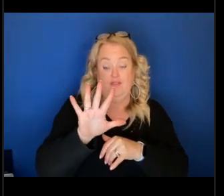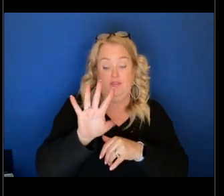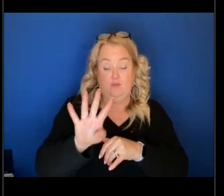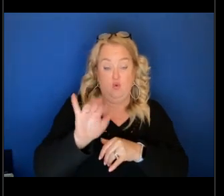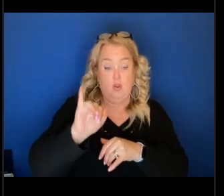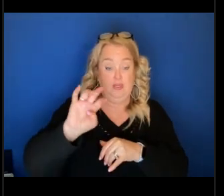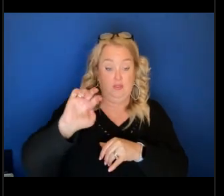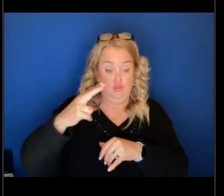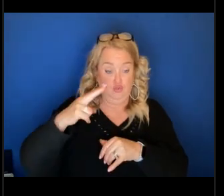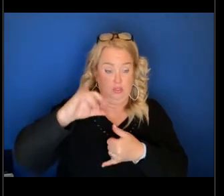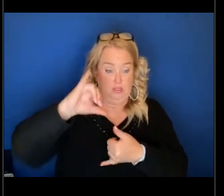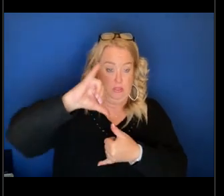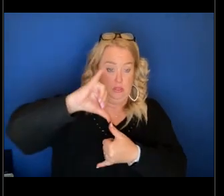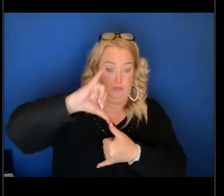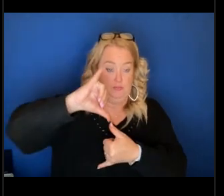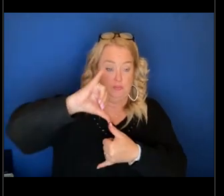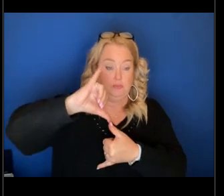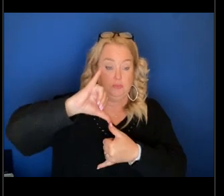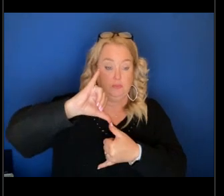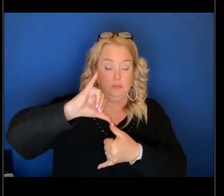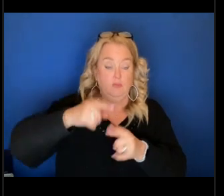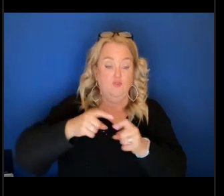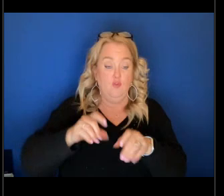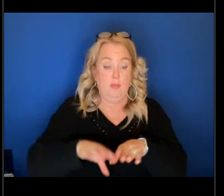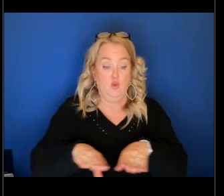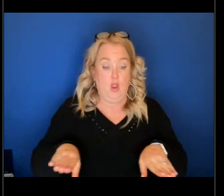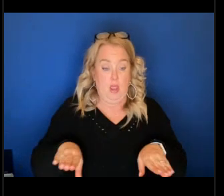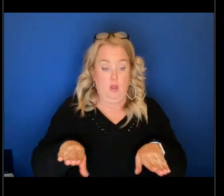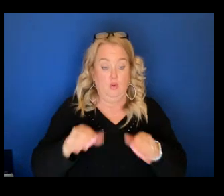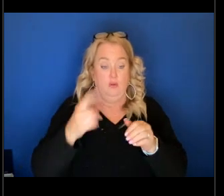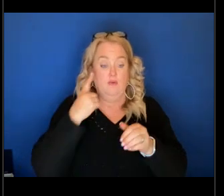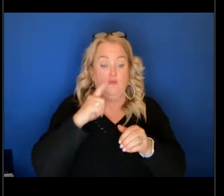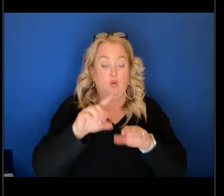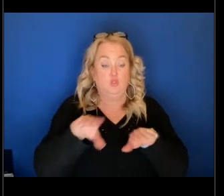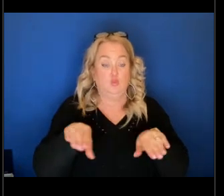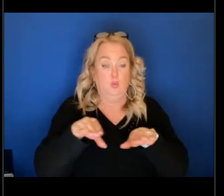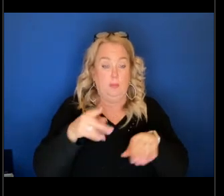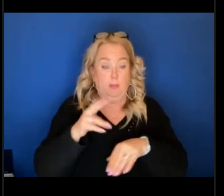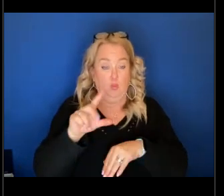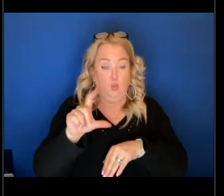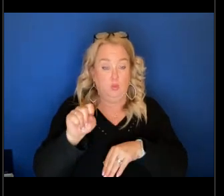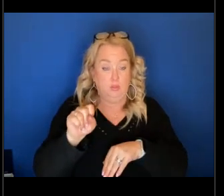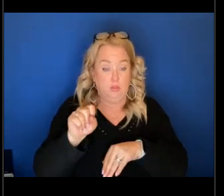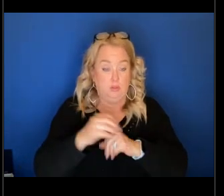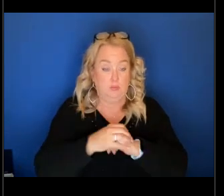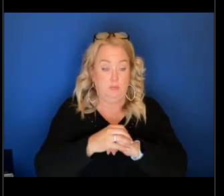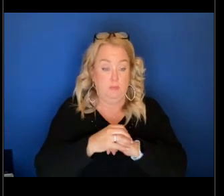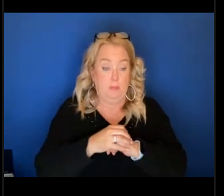54 inches above the ground level at gates to swimming pools.